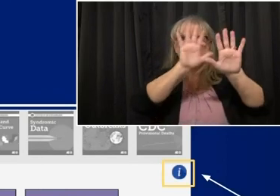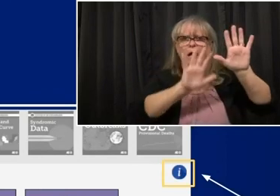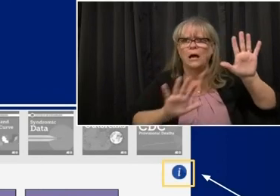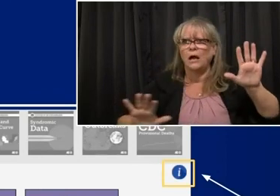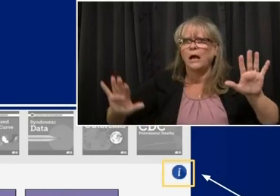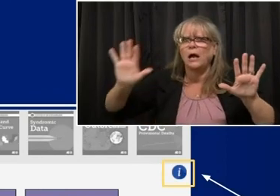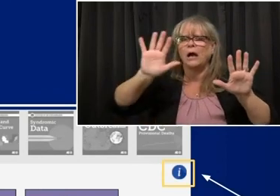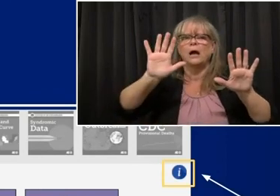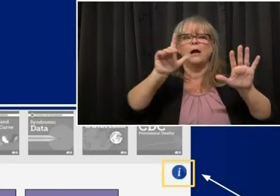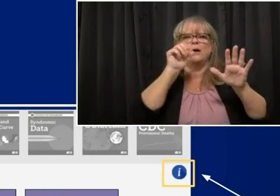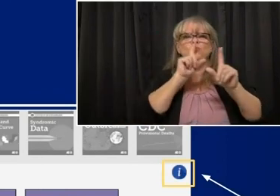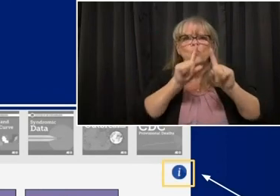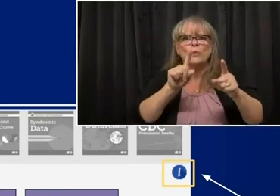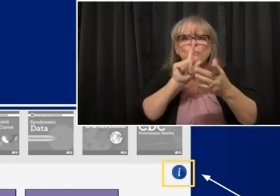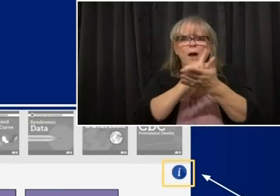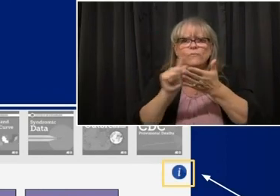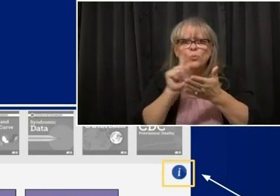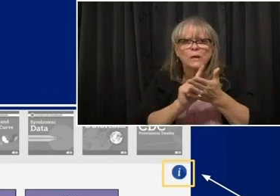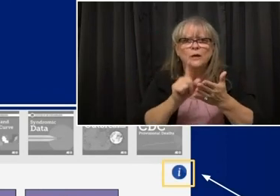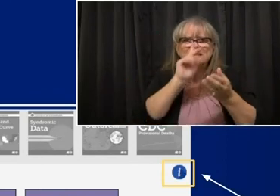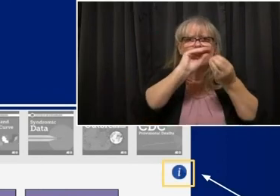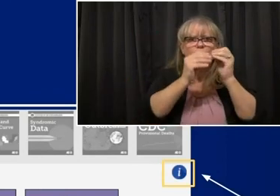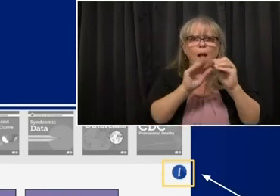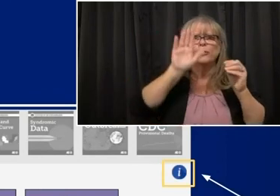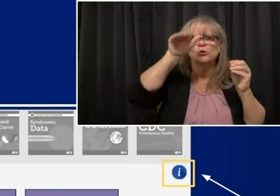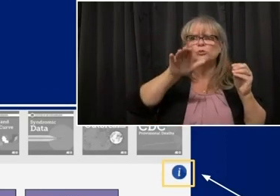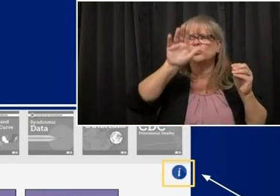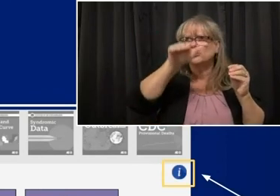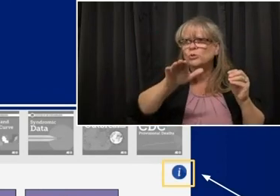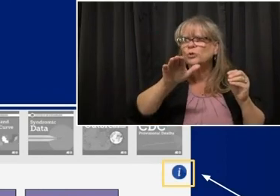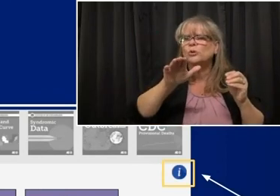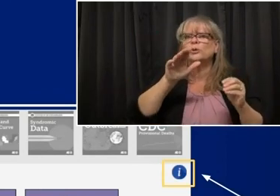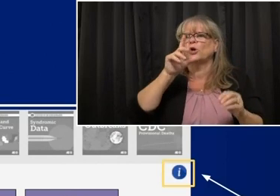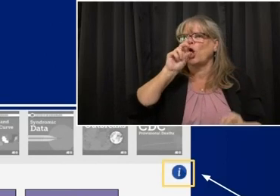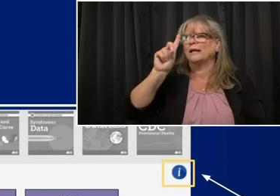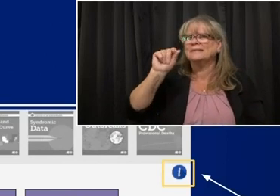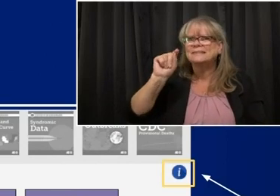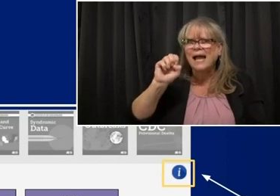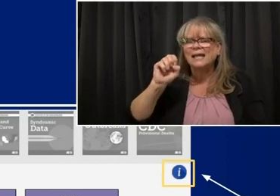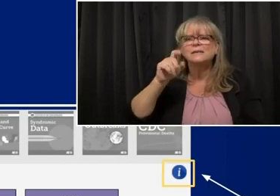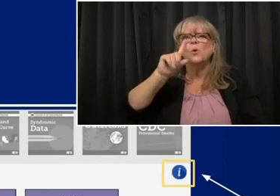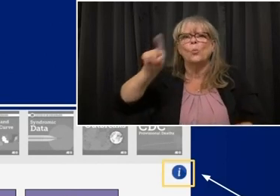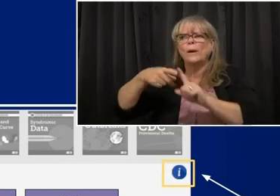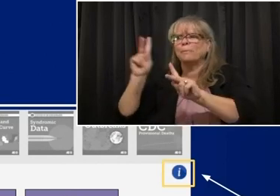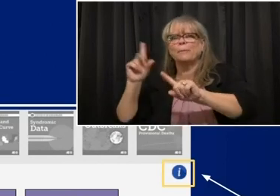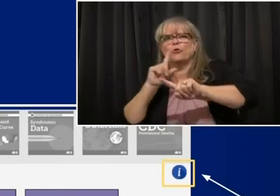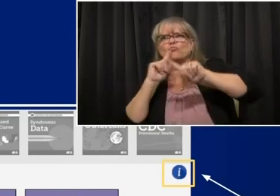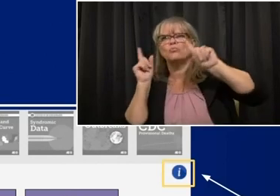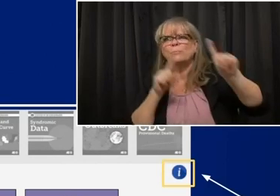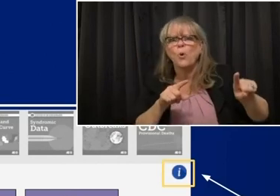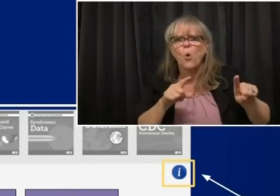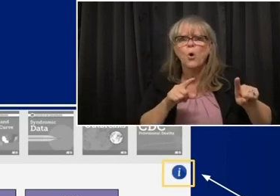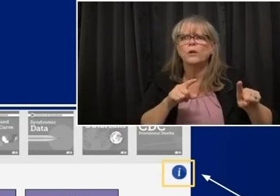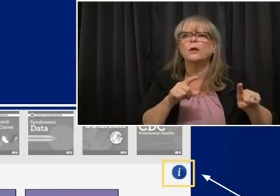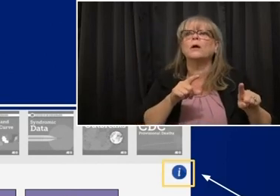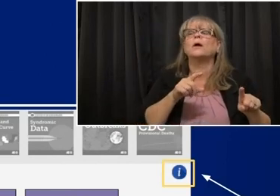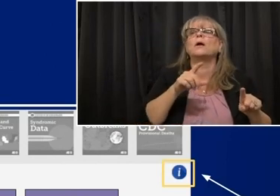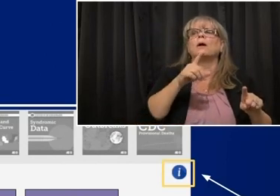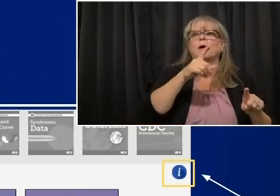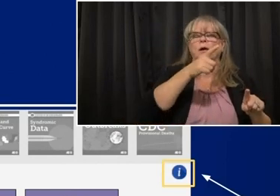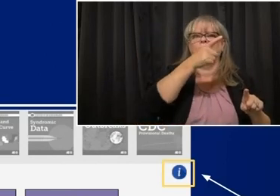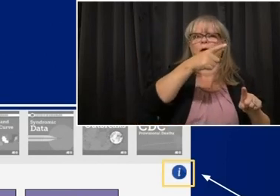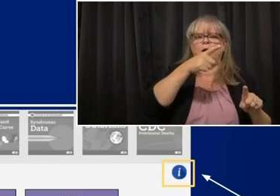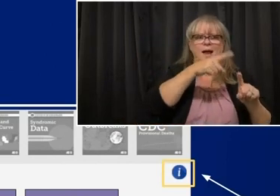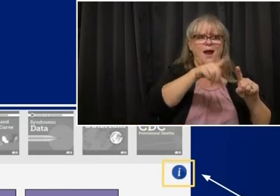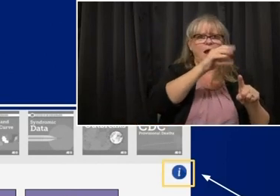can look at it for the dates when cases were reported to public health, or you can look at the data based on when an individual's symptoms started. So